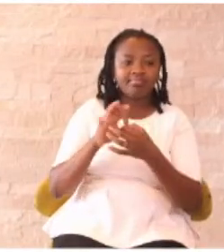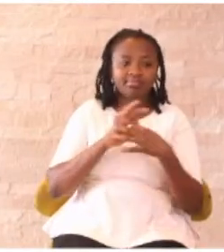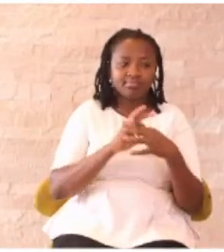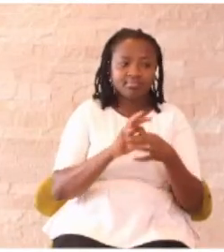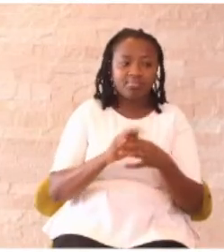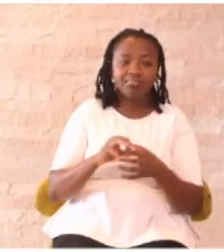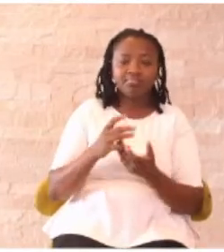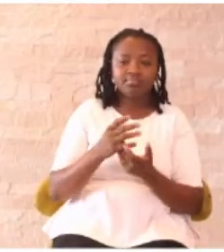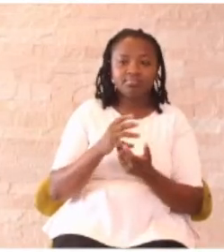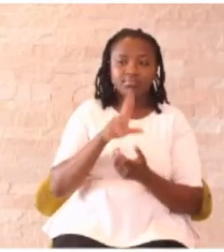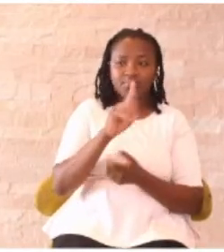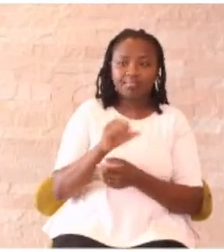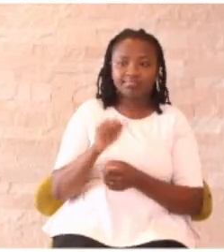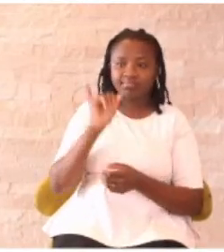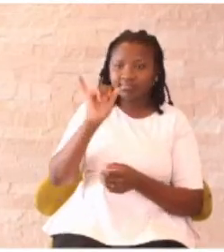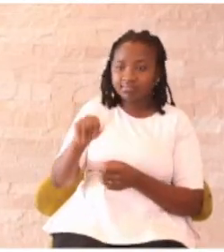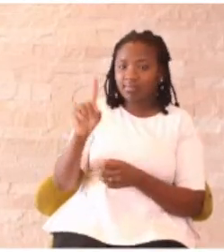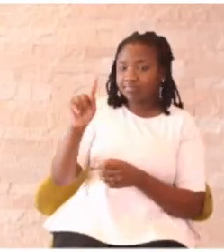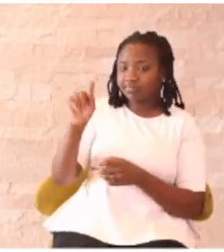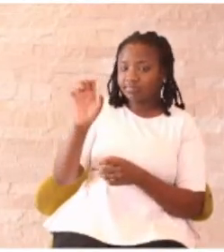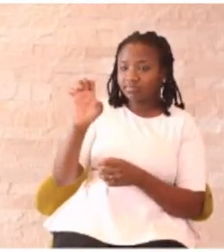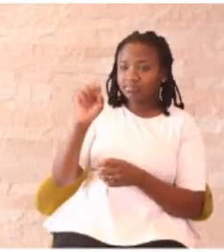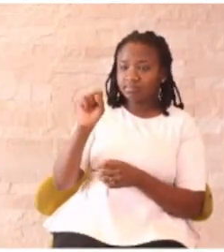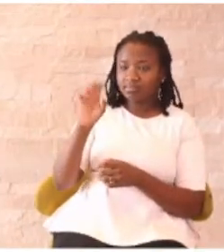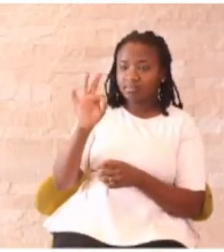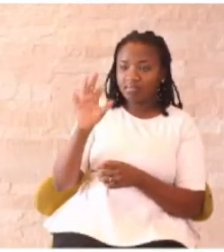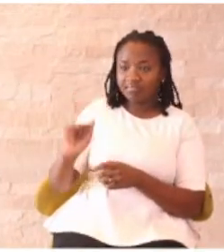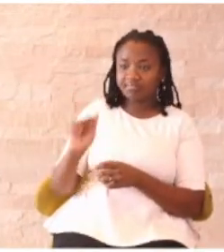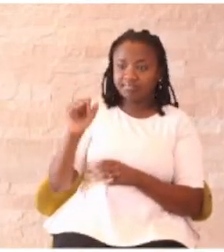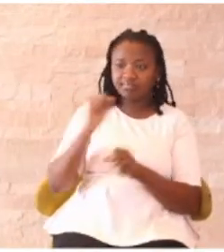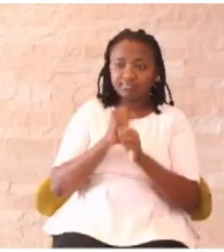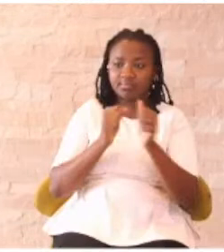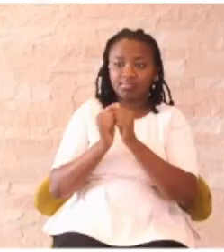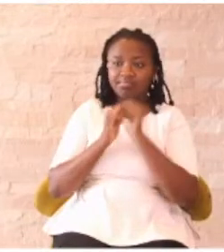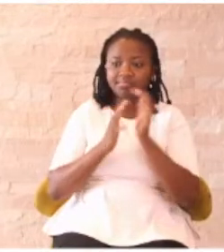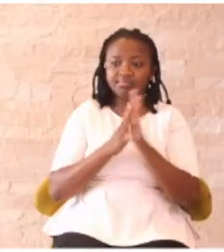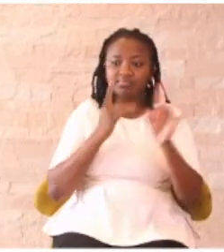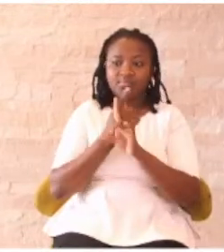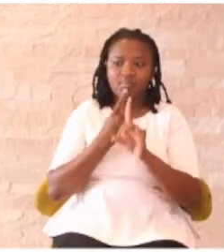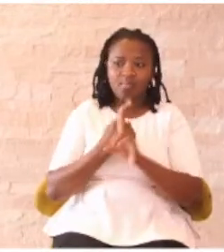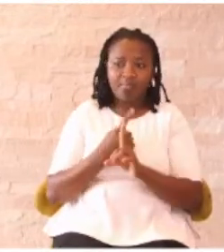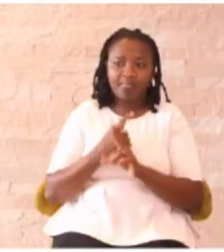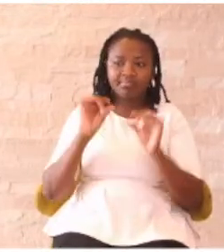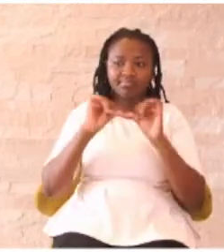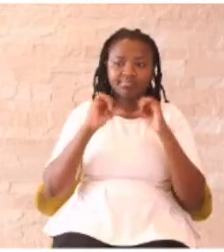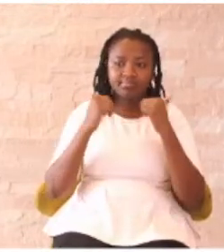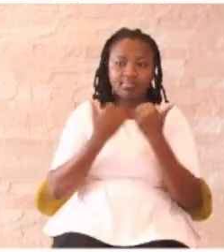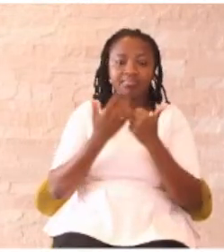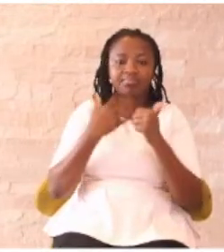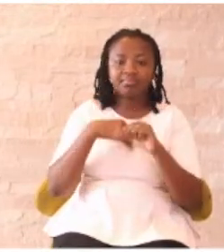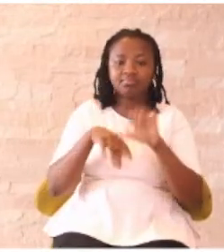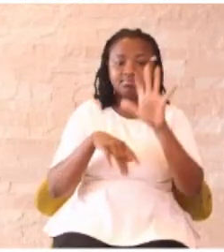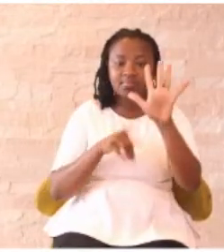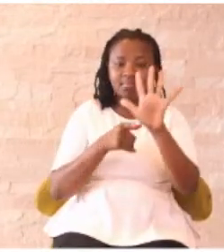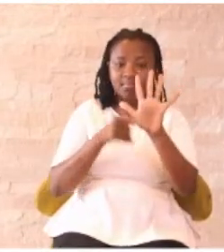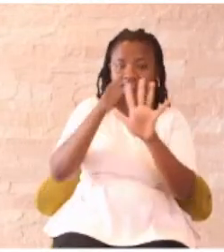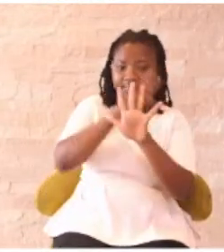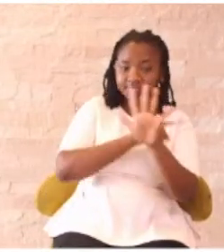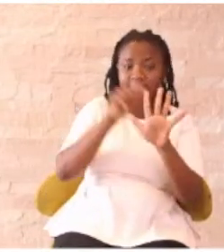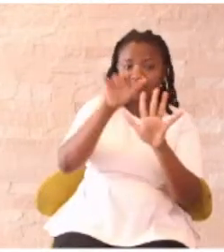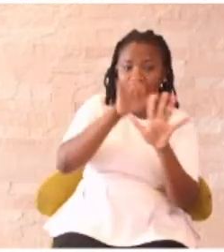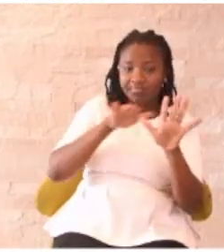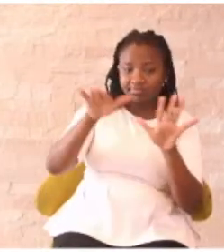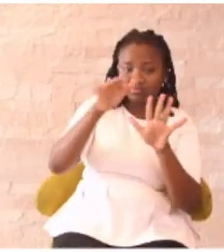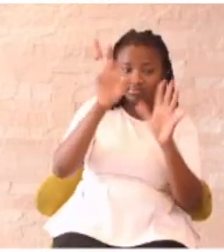it is a network working in different EDRs, have 5 thematic areas. But after the engagement of